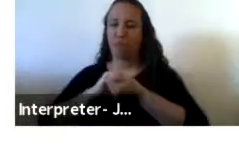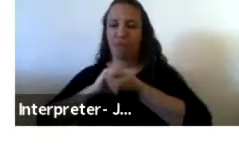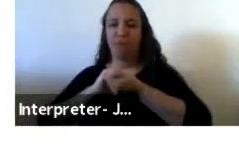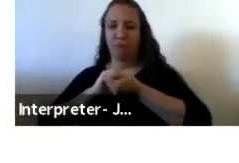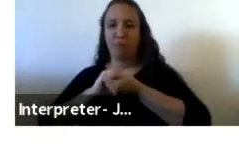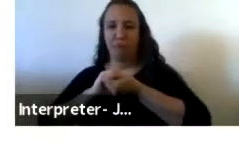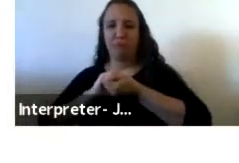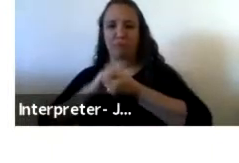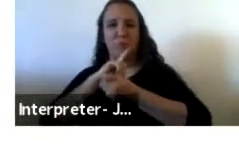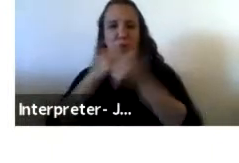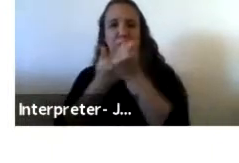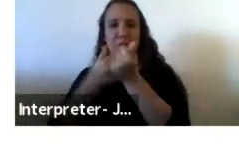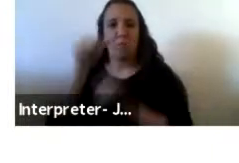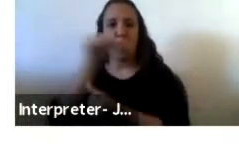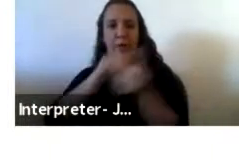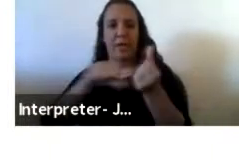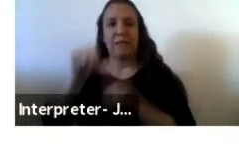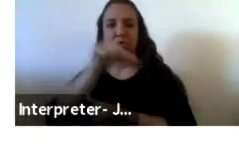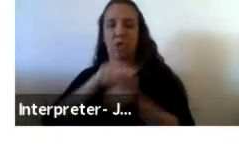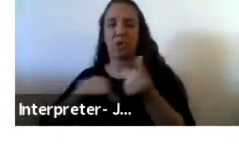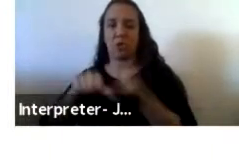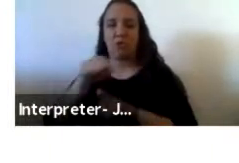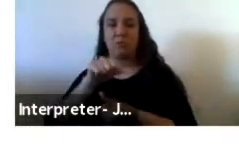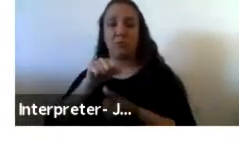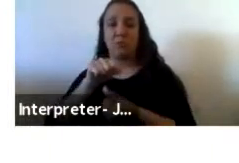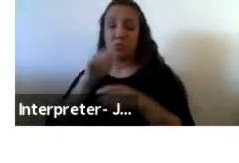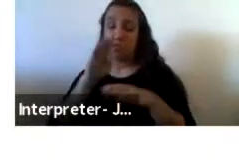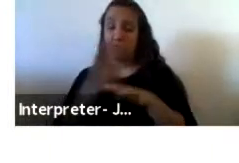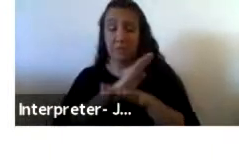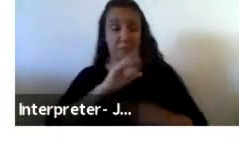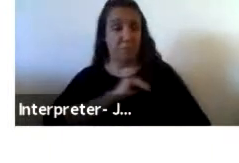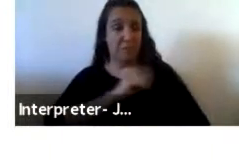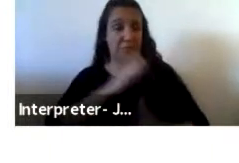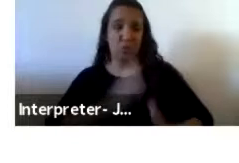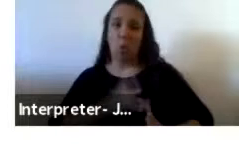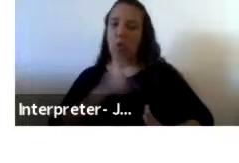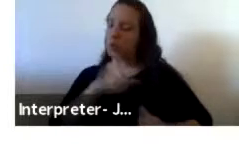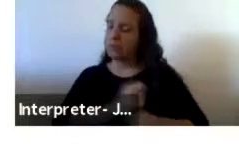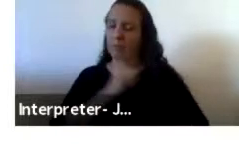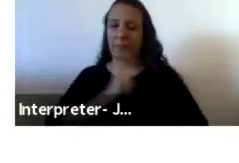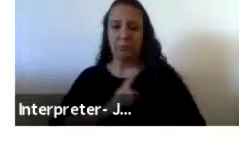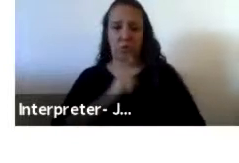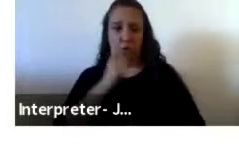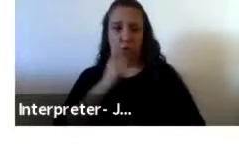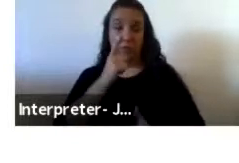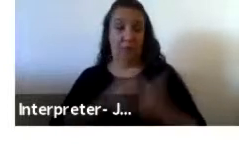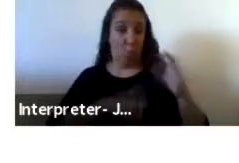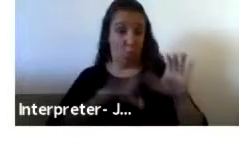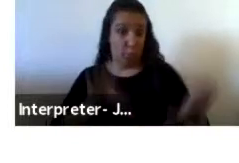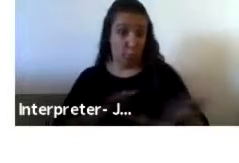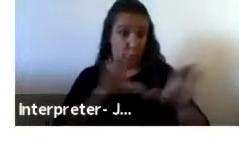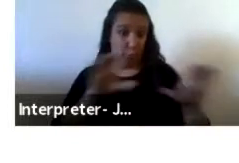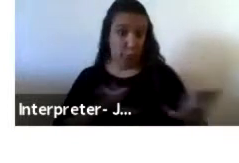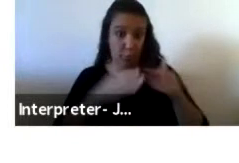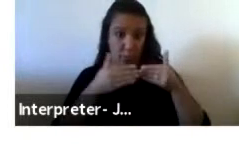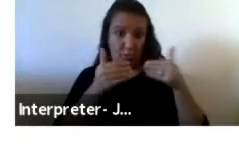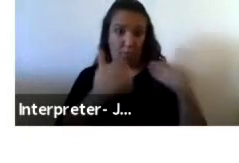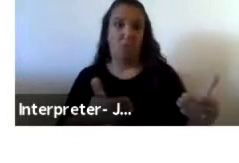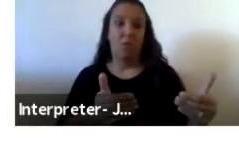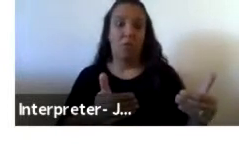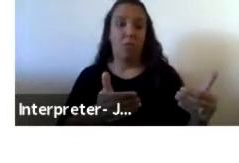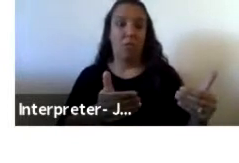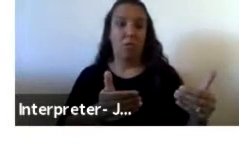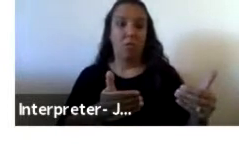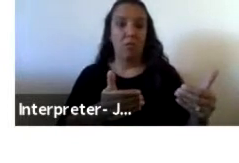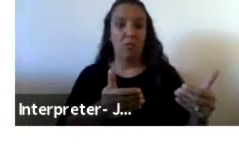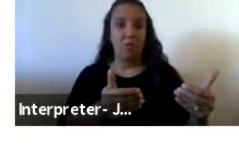extremely important as business owners to make sure that what you do moving forward, that whatever you're going to do, give